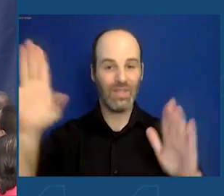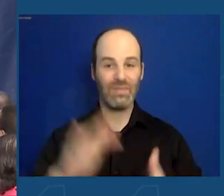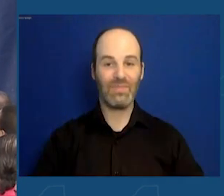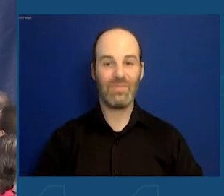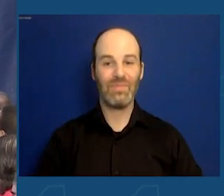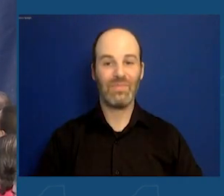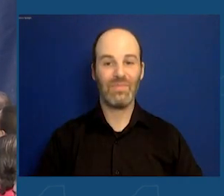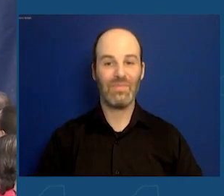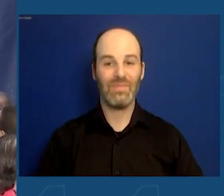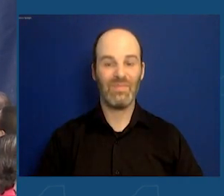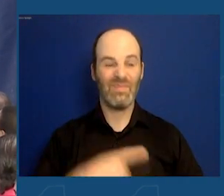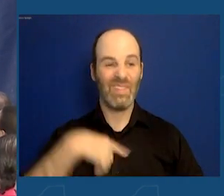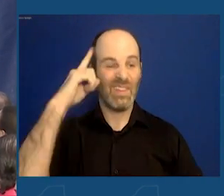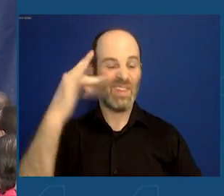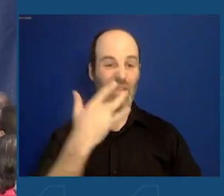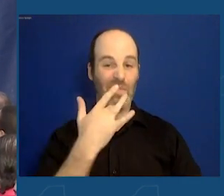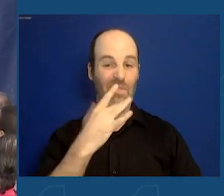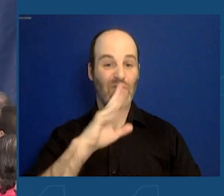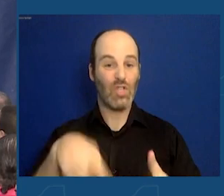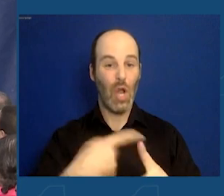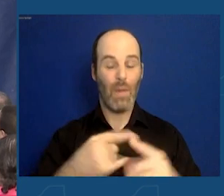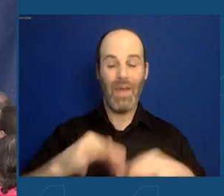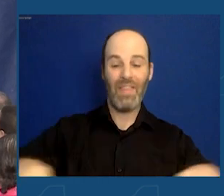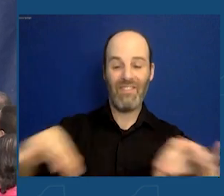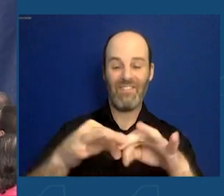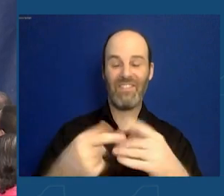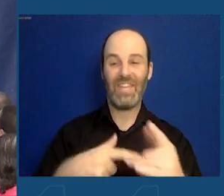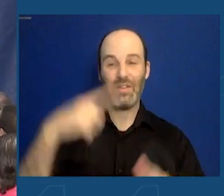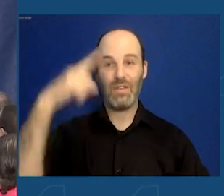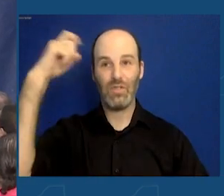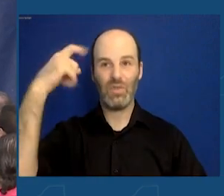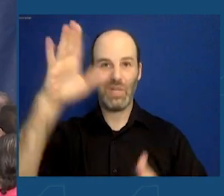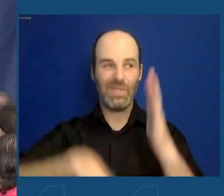I think I'd rather talk about the Field of Dreams than the New York Yankees right now.